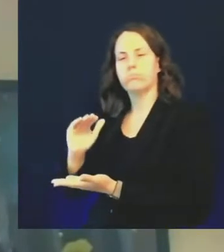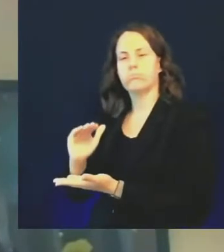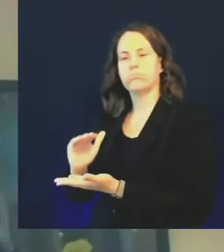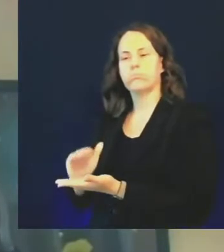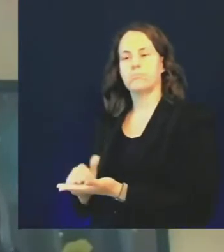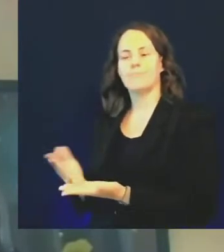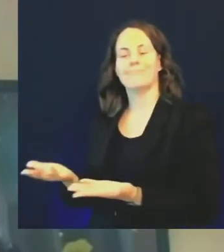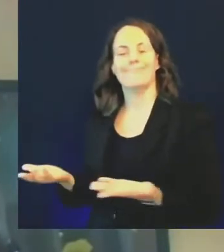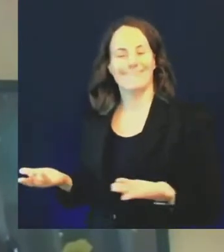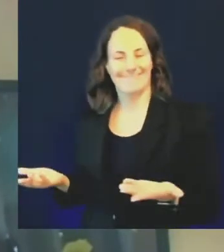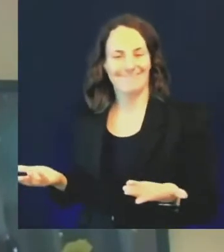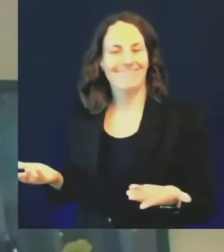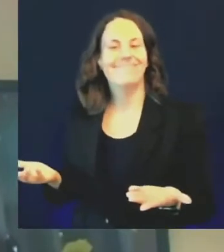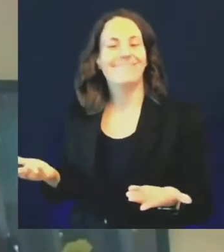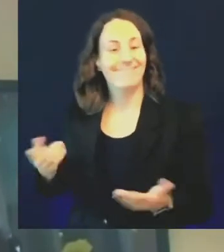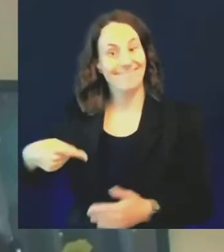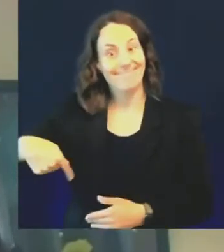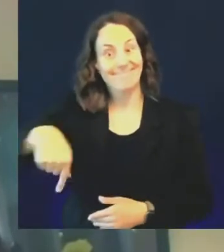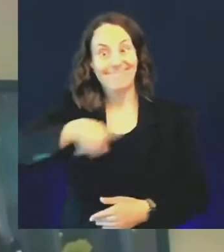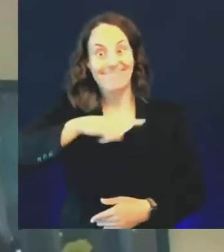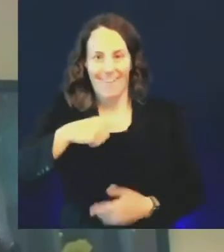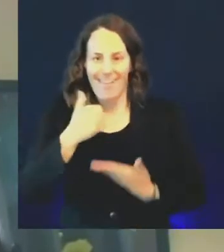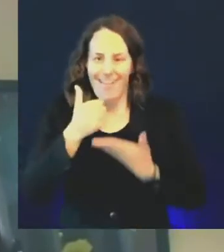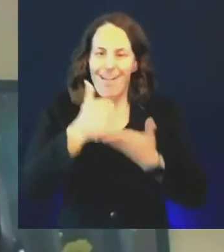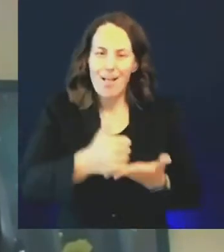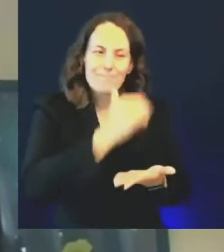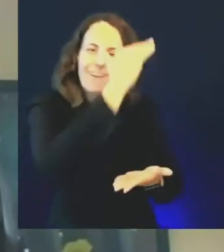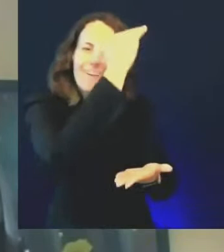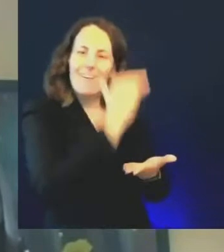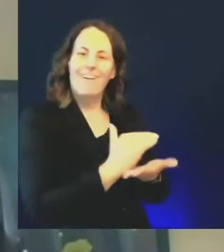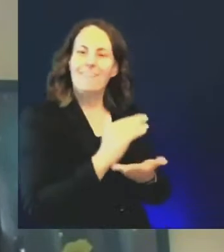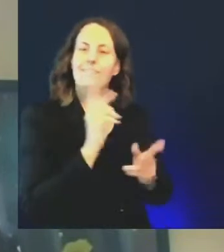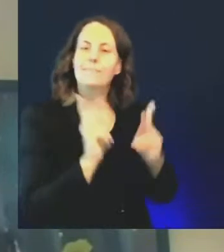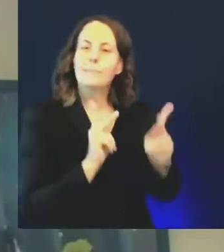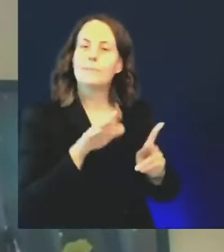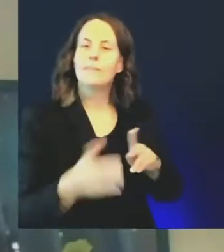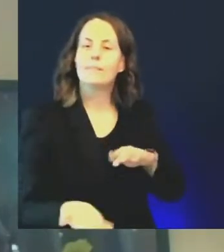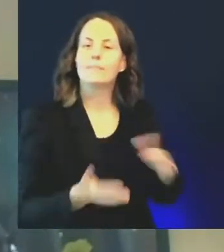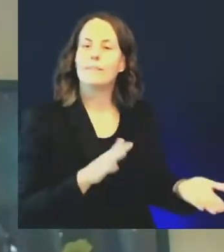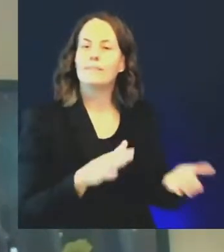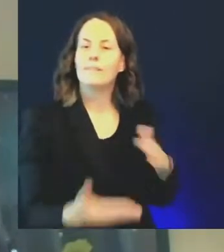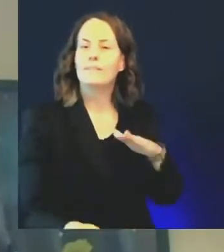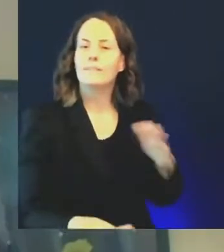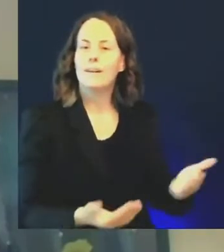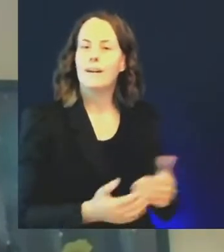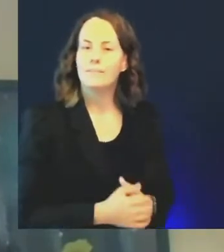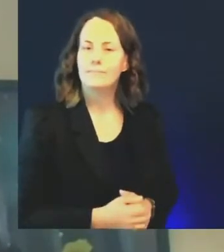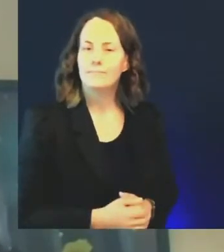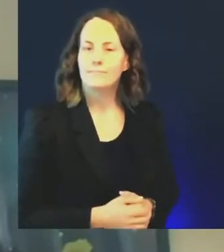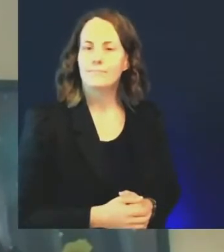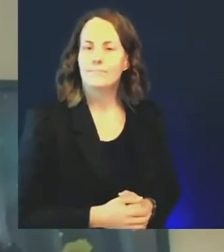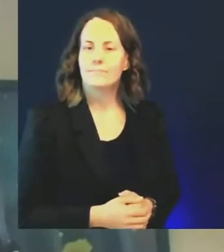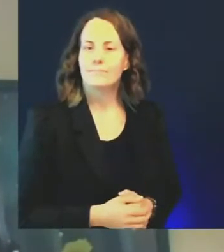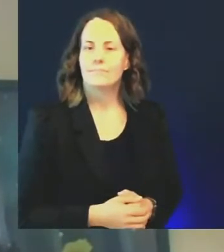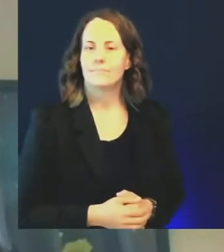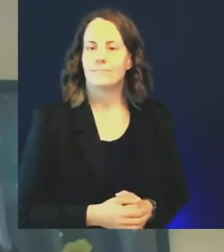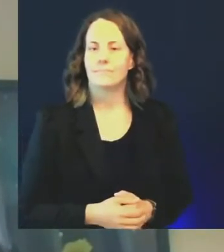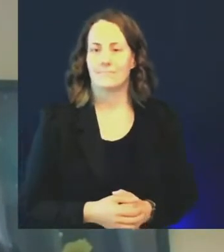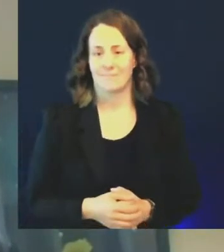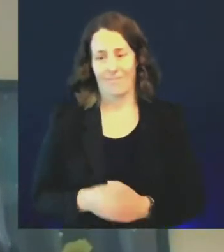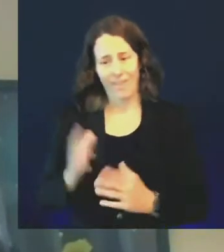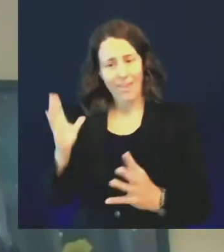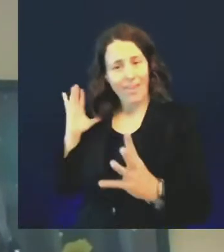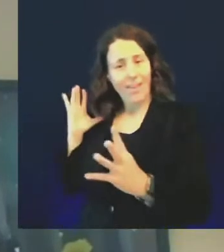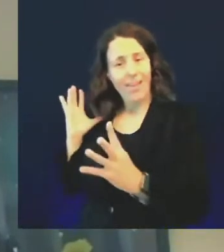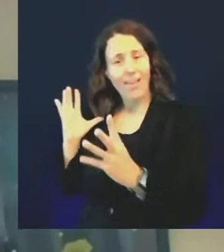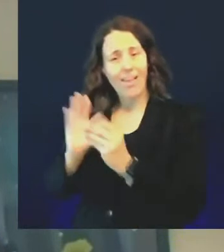Every COVID-19 death is now a preventable death. Every COVID-19 hospitalization is